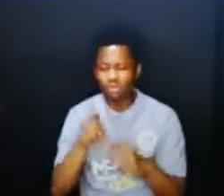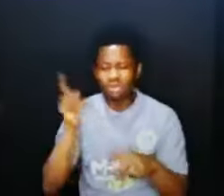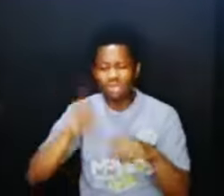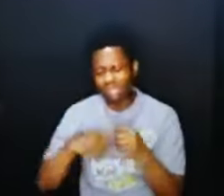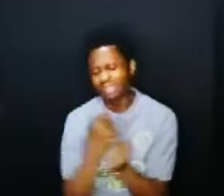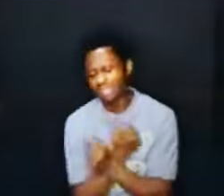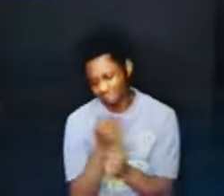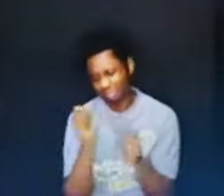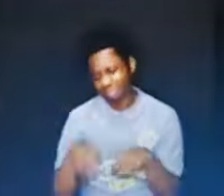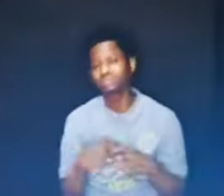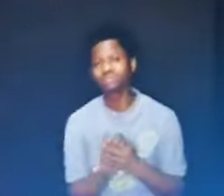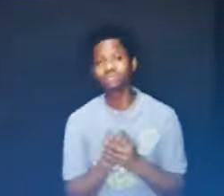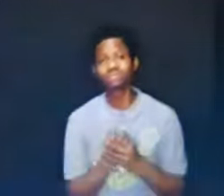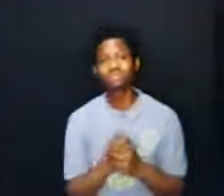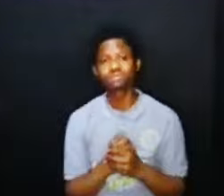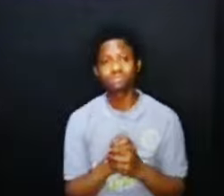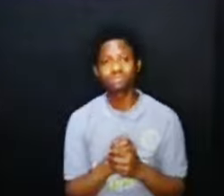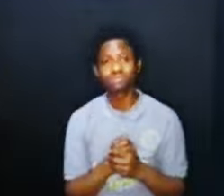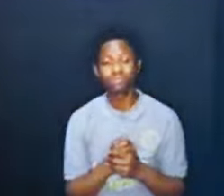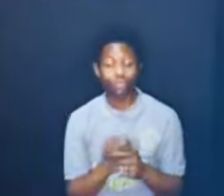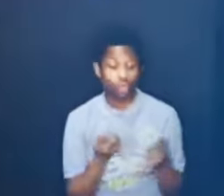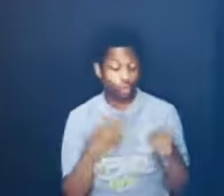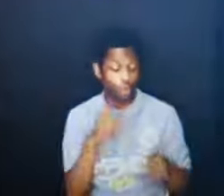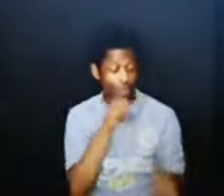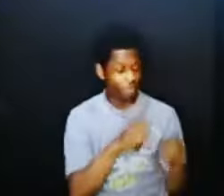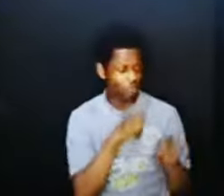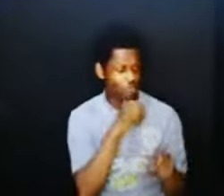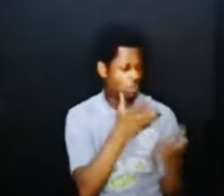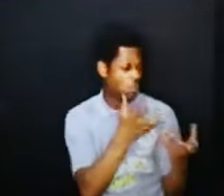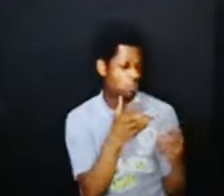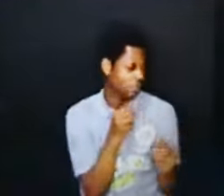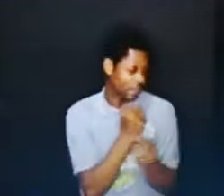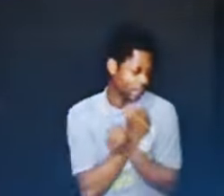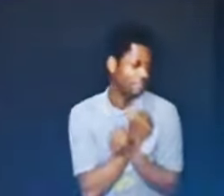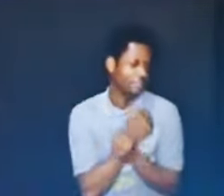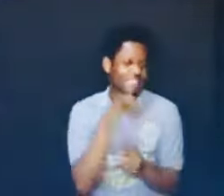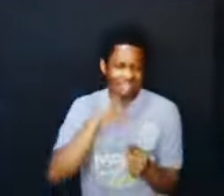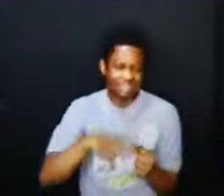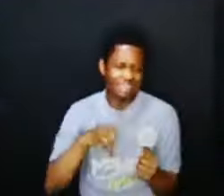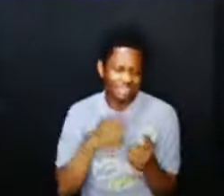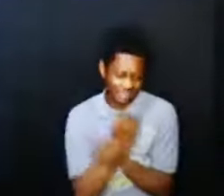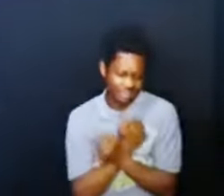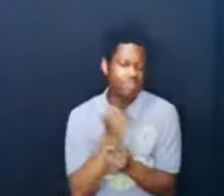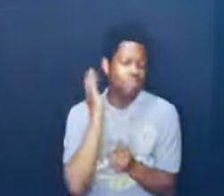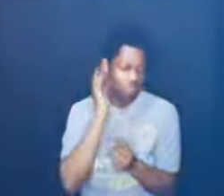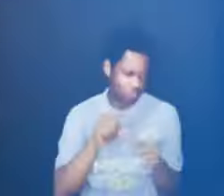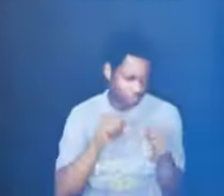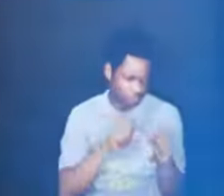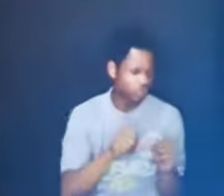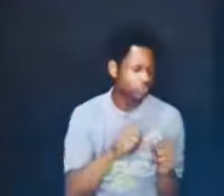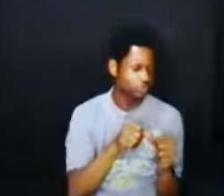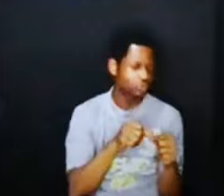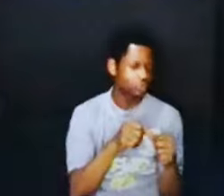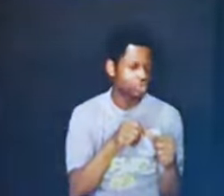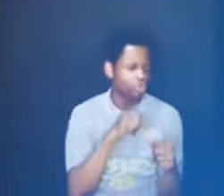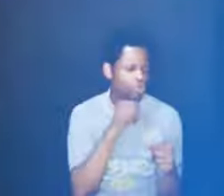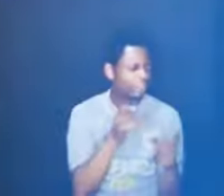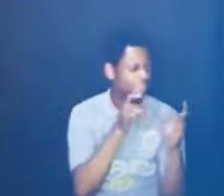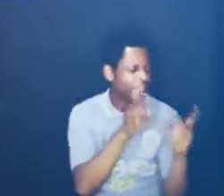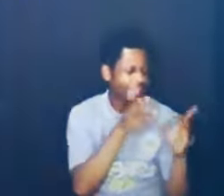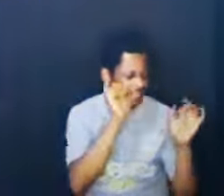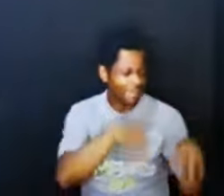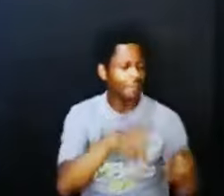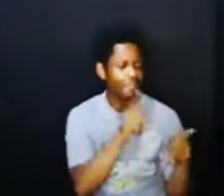when people don't want you to love them, that love will not hate